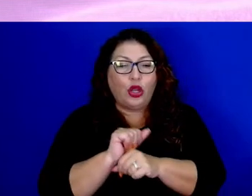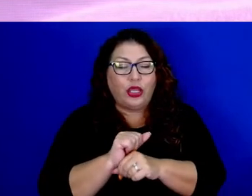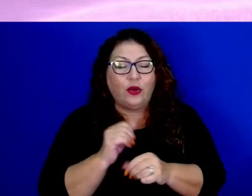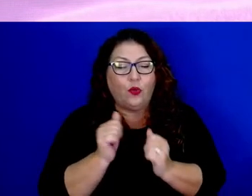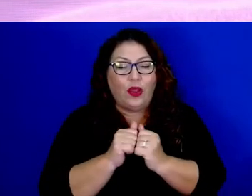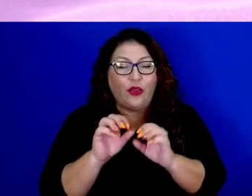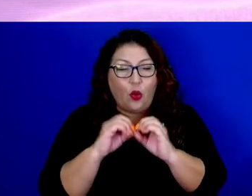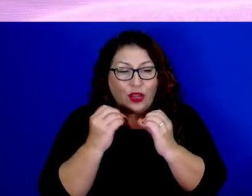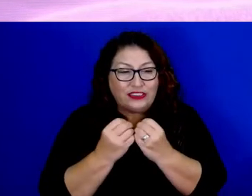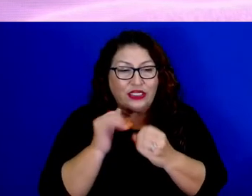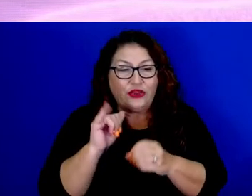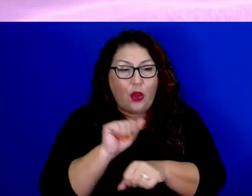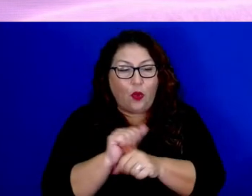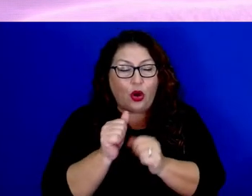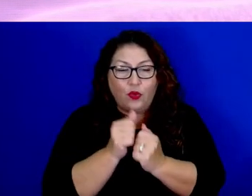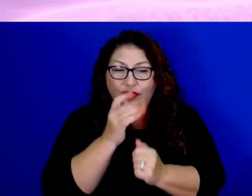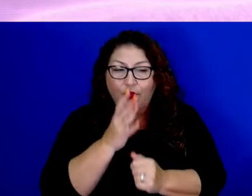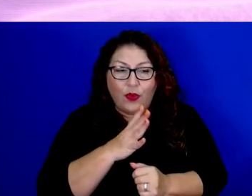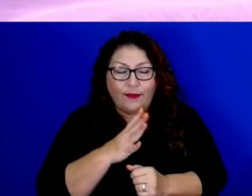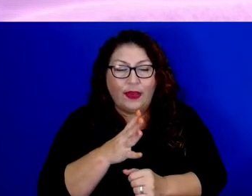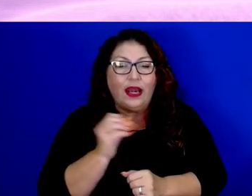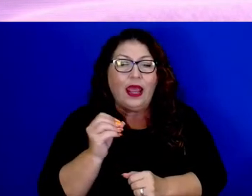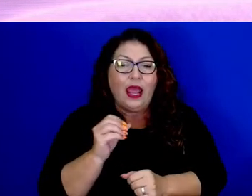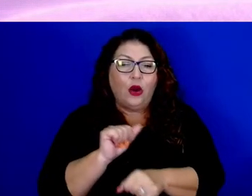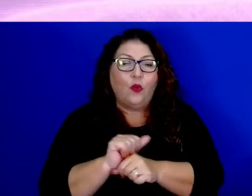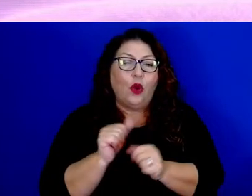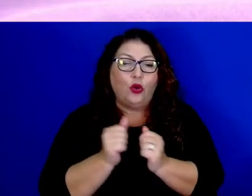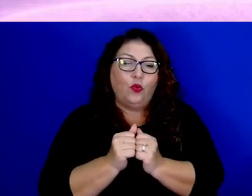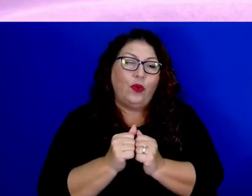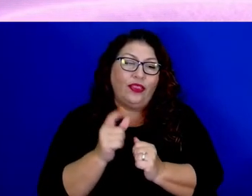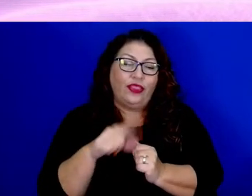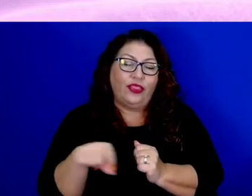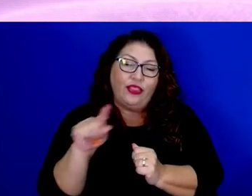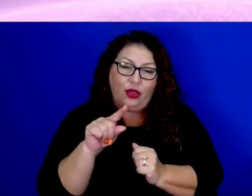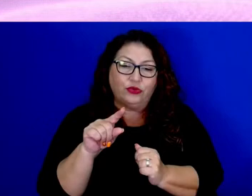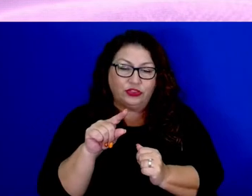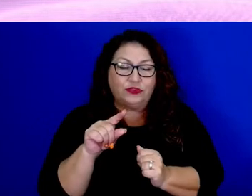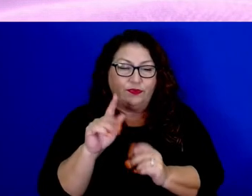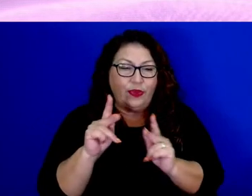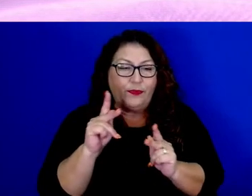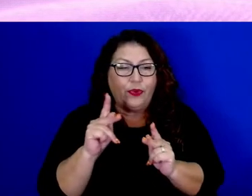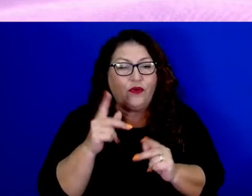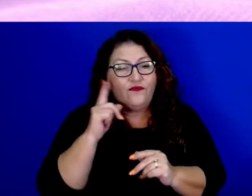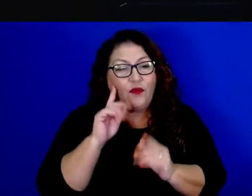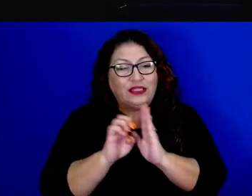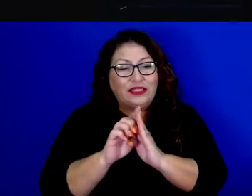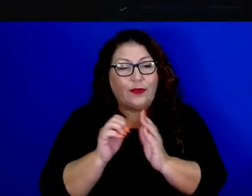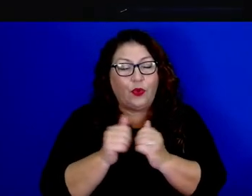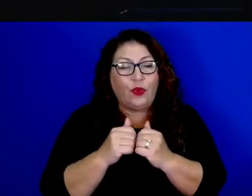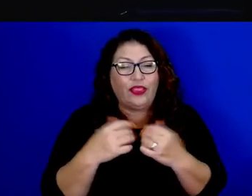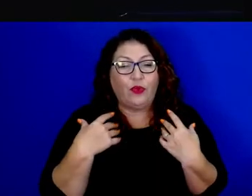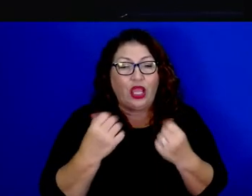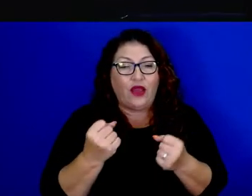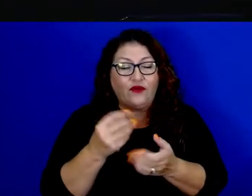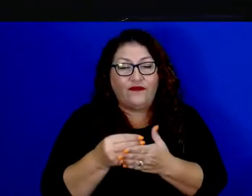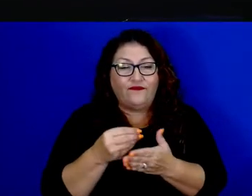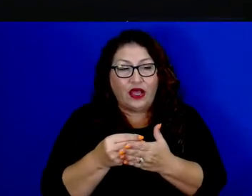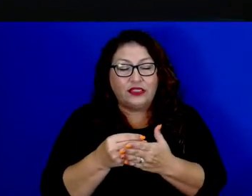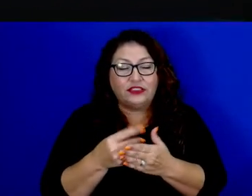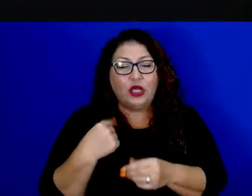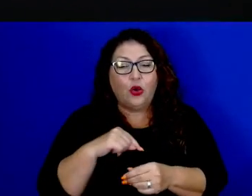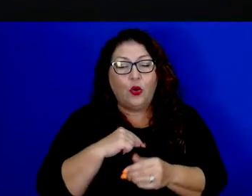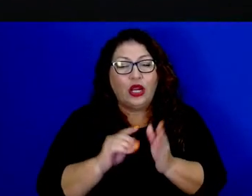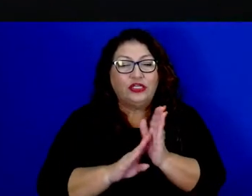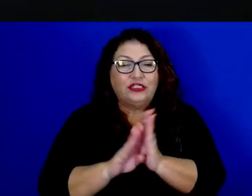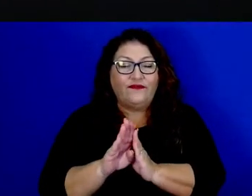women and that work with those perspectives. For example, with the recovery funds, we are developing a